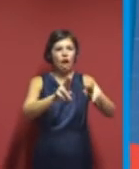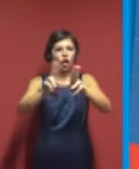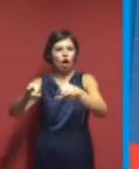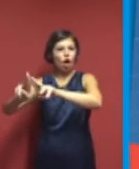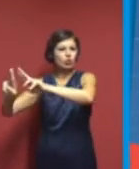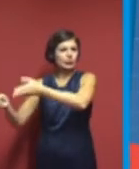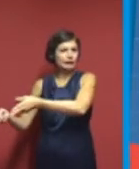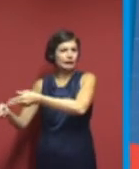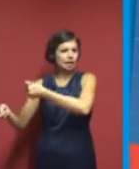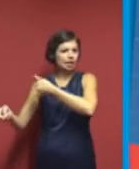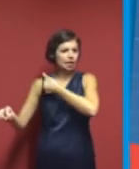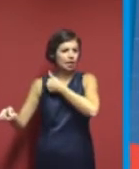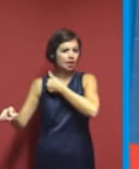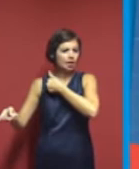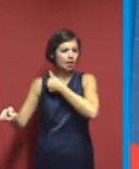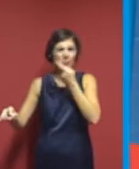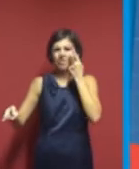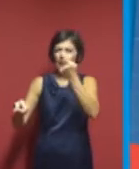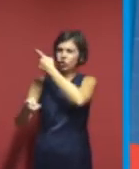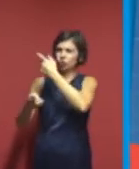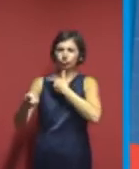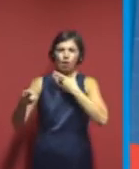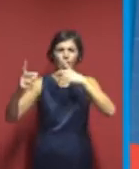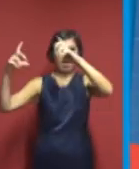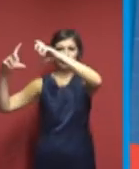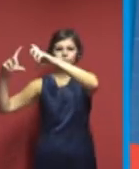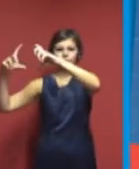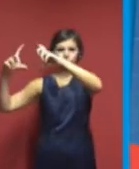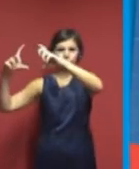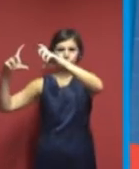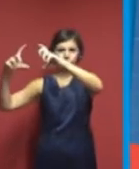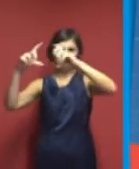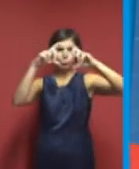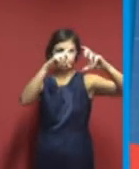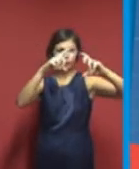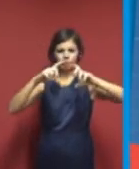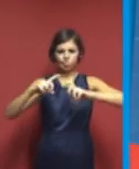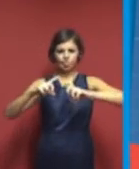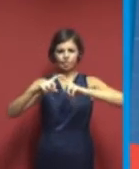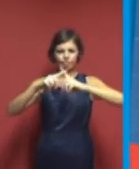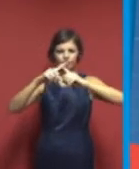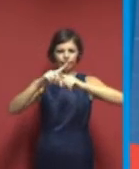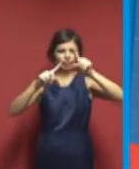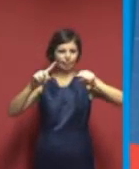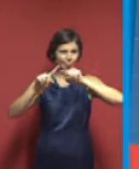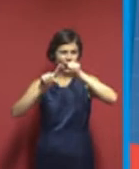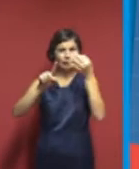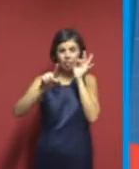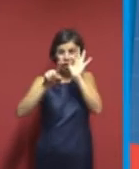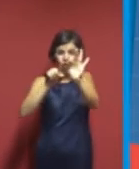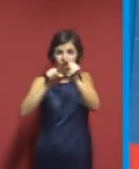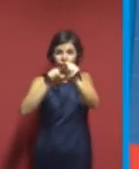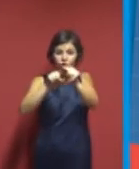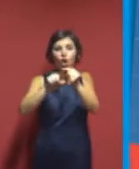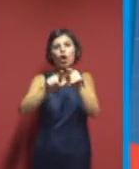things that we can imagine and make that are outside this box of the desirable, the buildable, and the profitable. And I want to show you